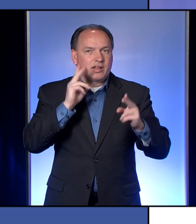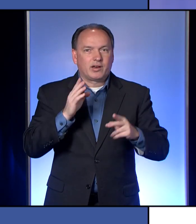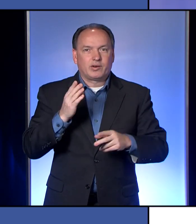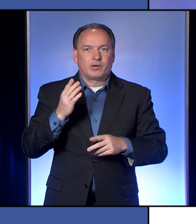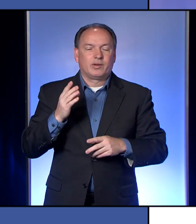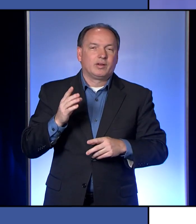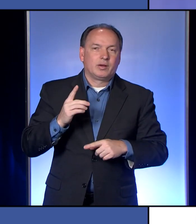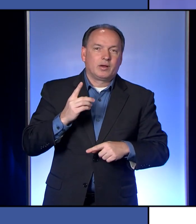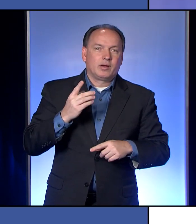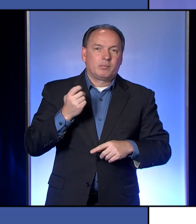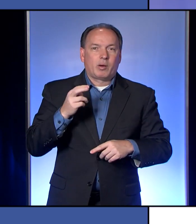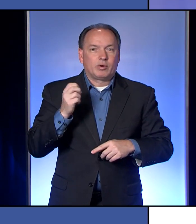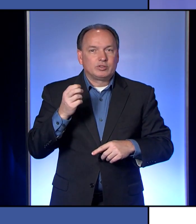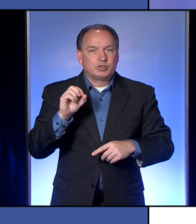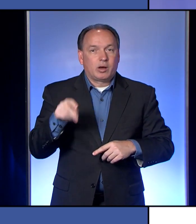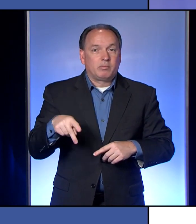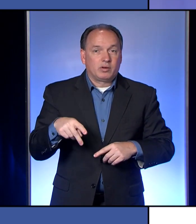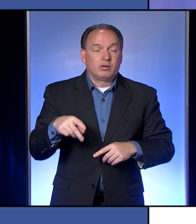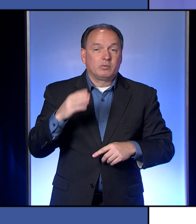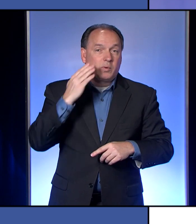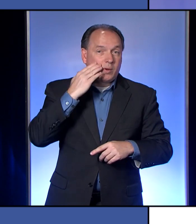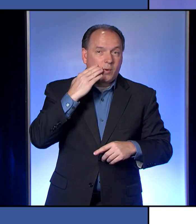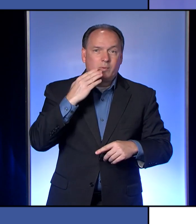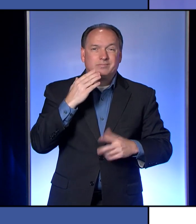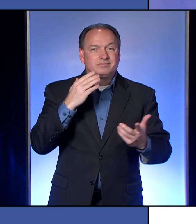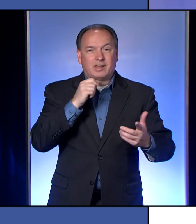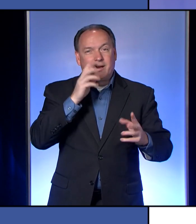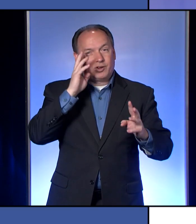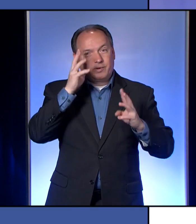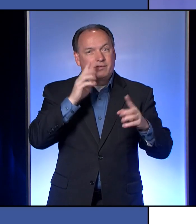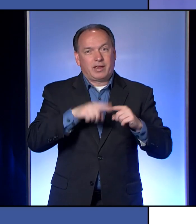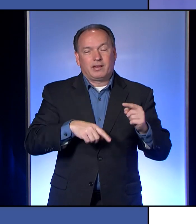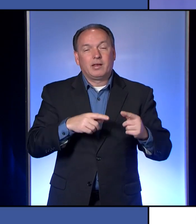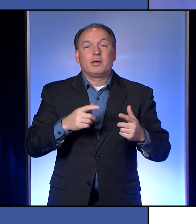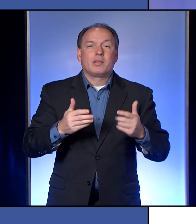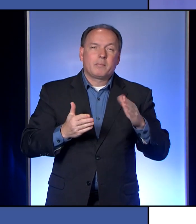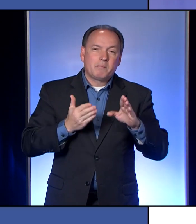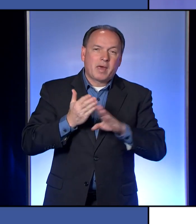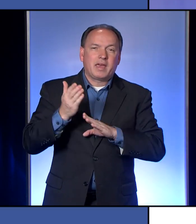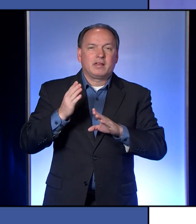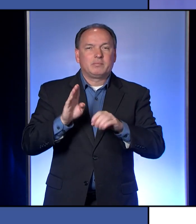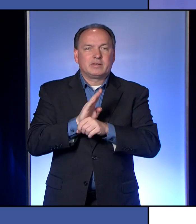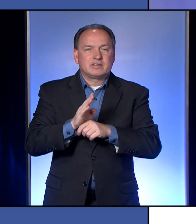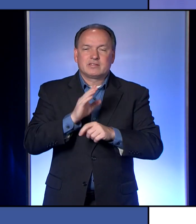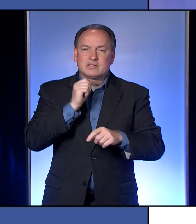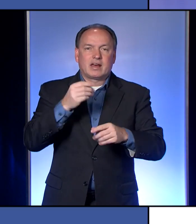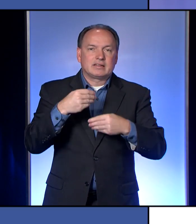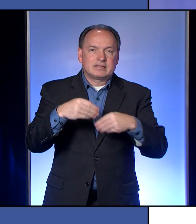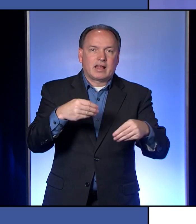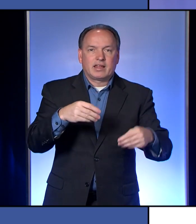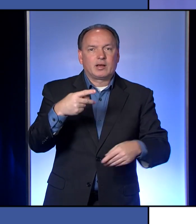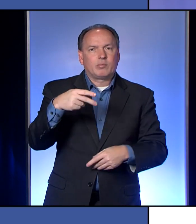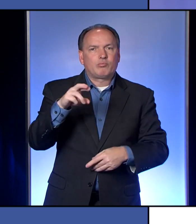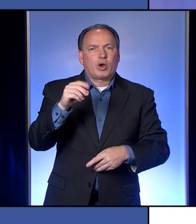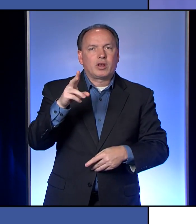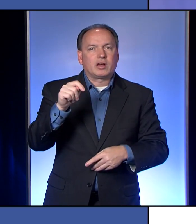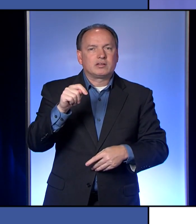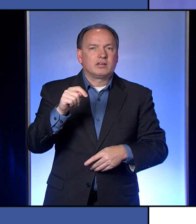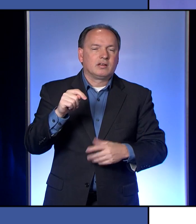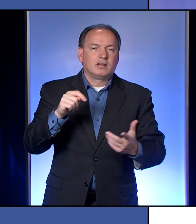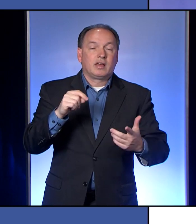say they can open to sell product, but that's not the main part of their business, selling product. So if you are a hairdresser and you